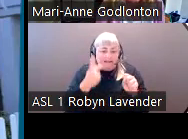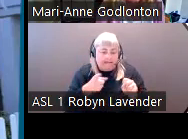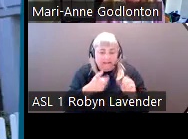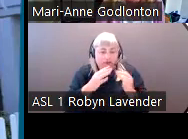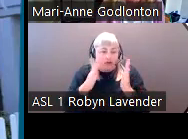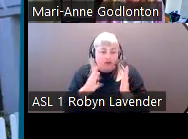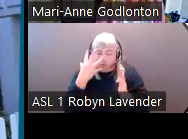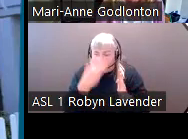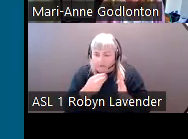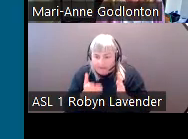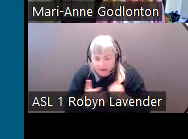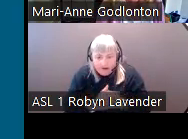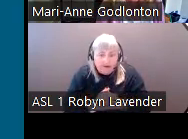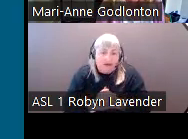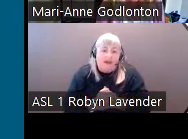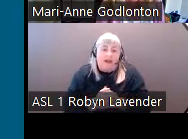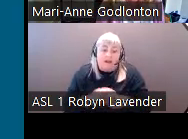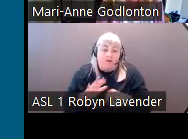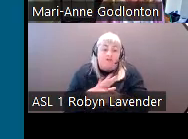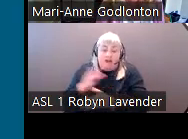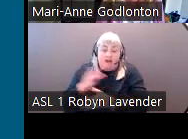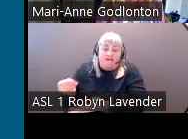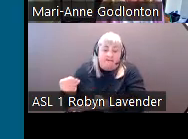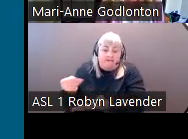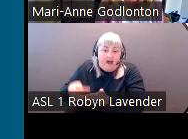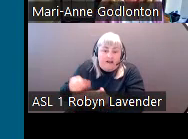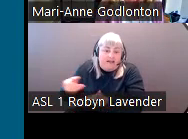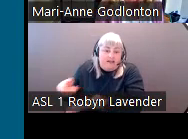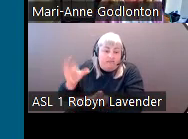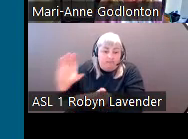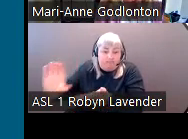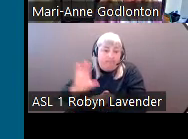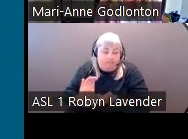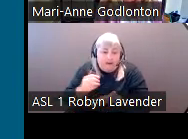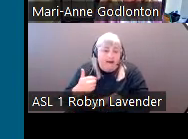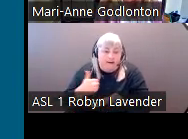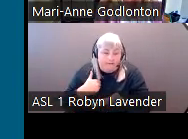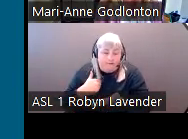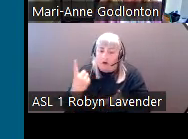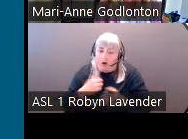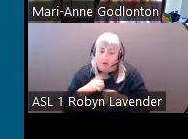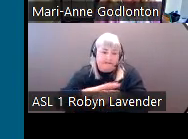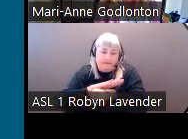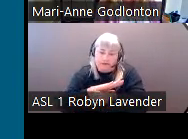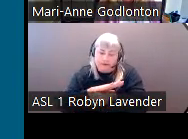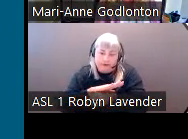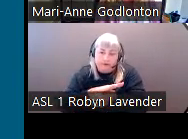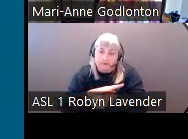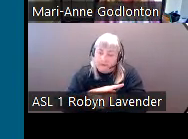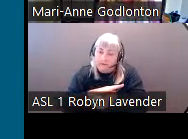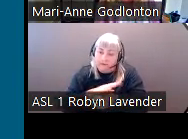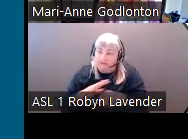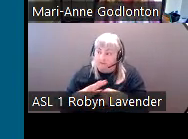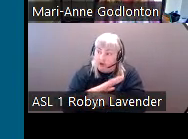We are fully funded and we are always full. So what does that tell you? It tells you